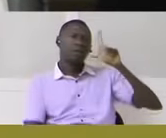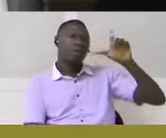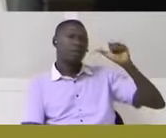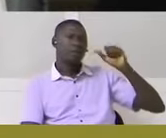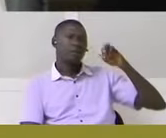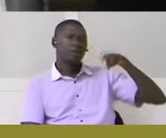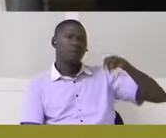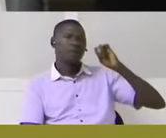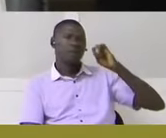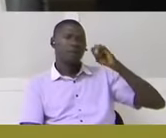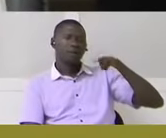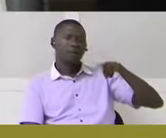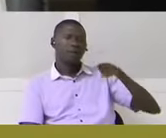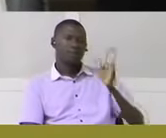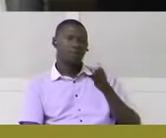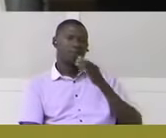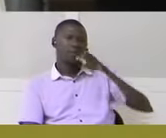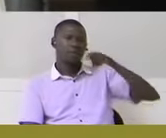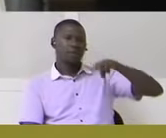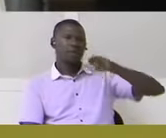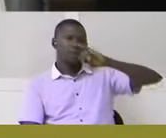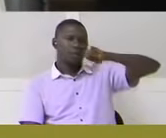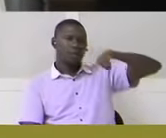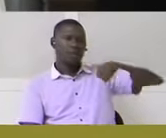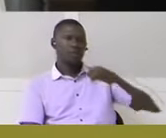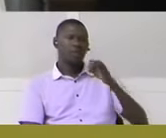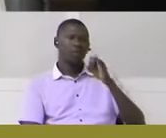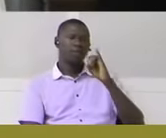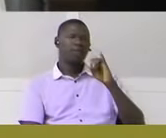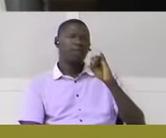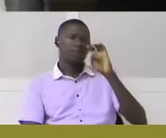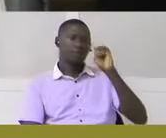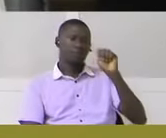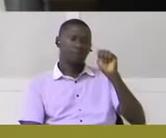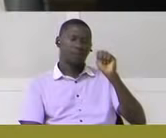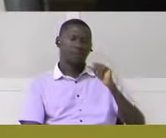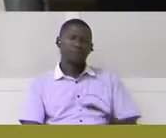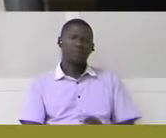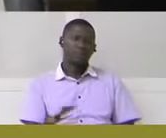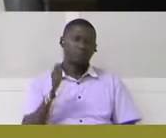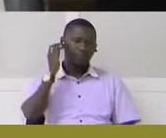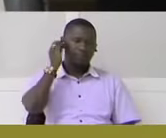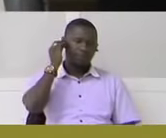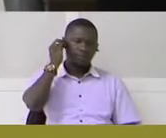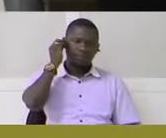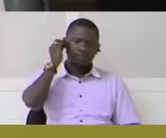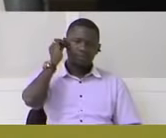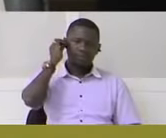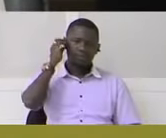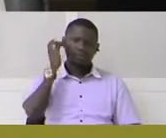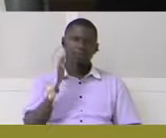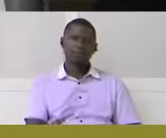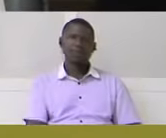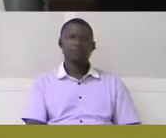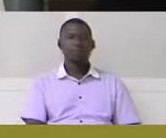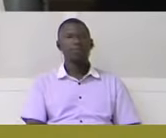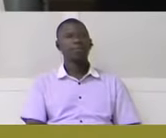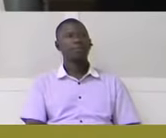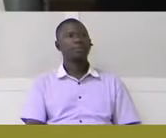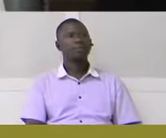Lamin Jai. Left in the accident of Mayor Lonko, Lamin Jai Tatawaka, Jaulaban Funjai.